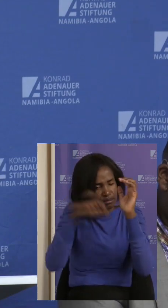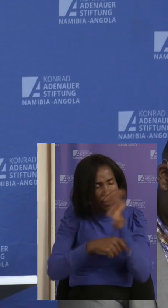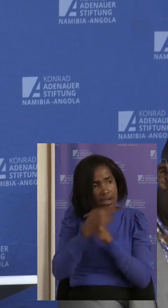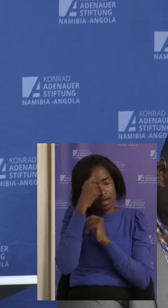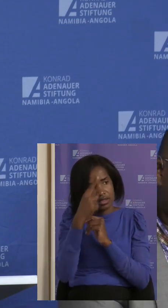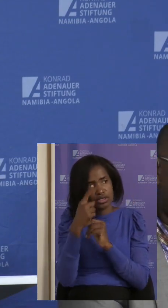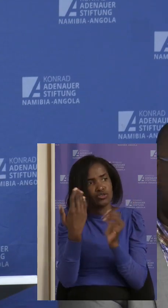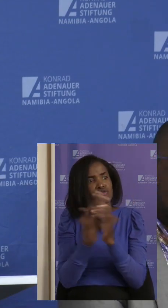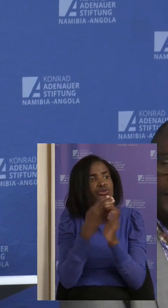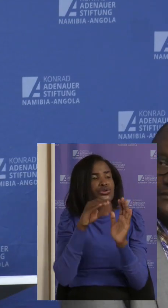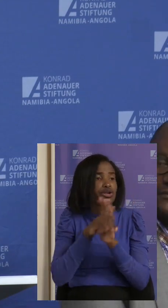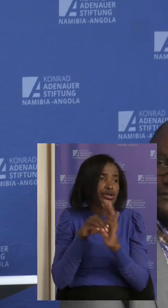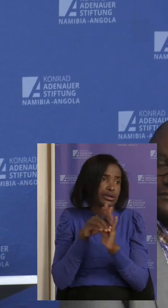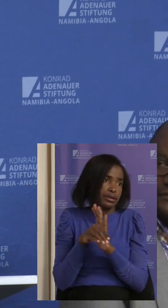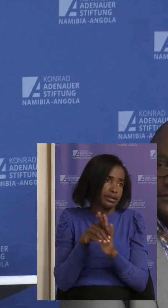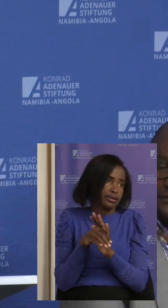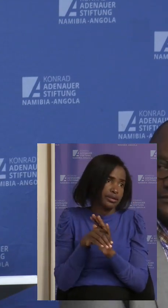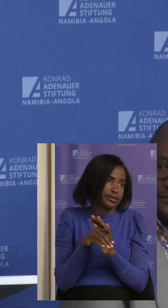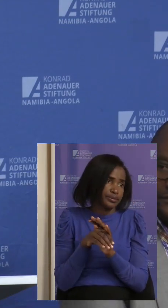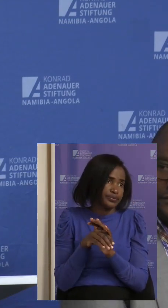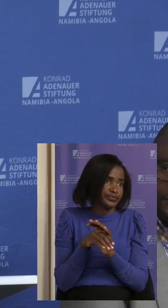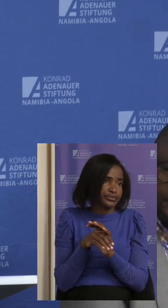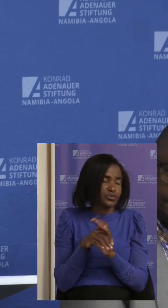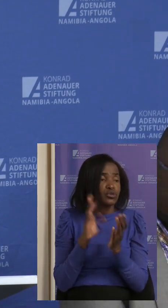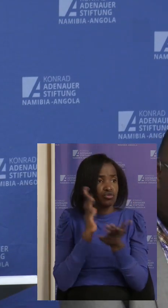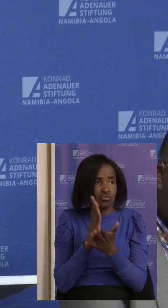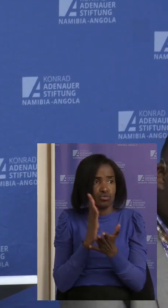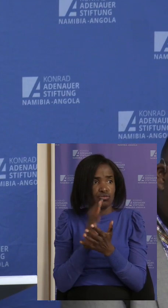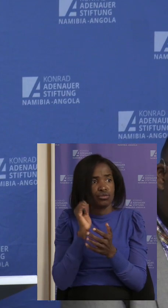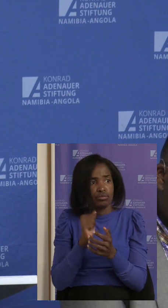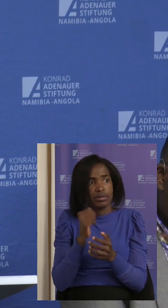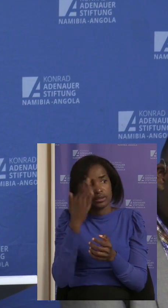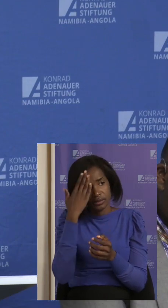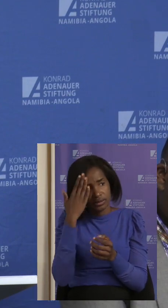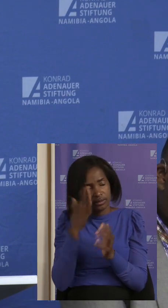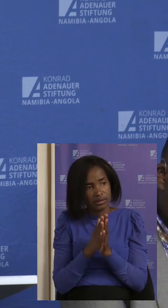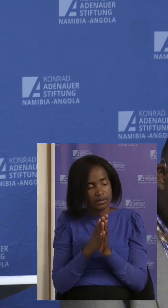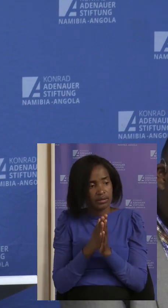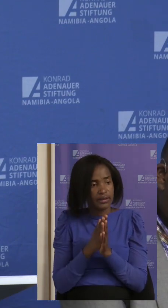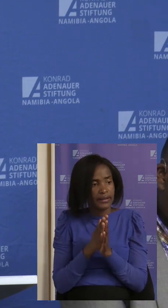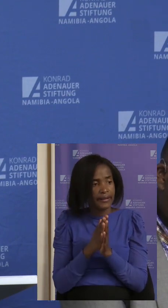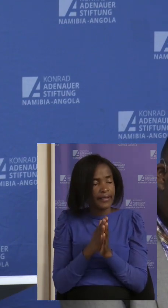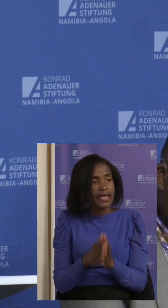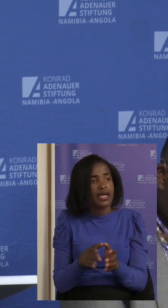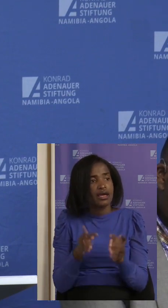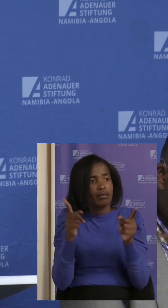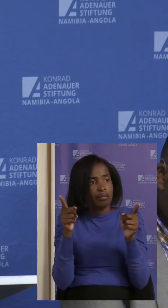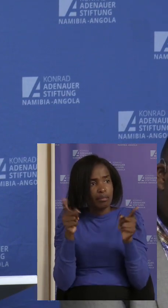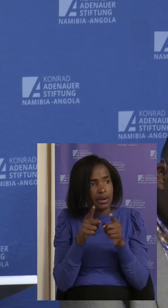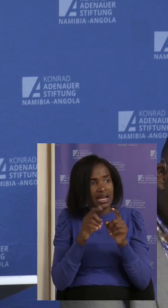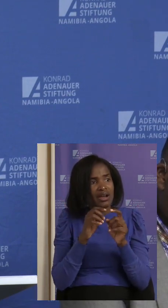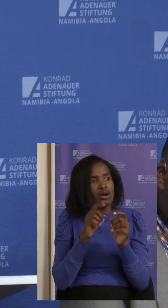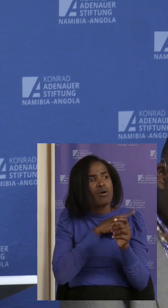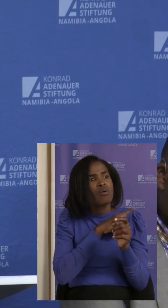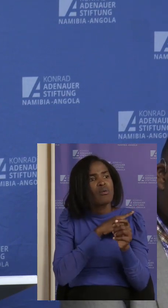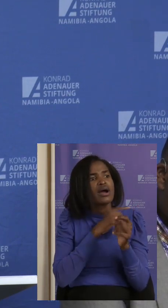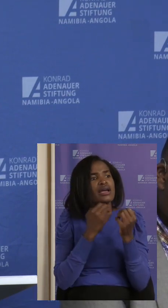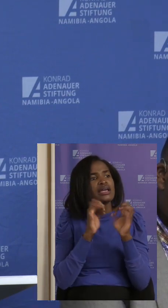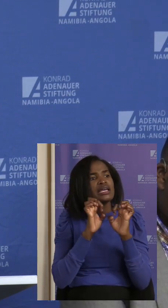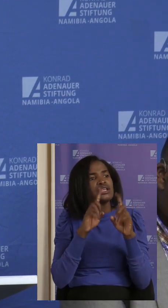appreciation of the new curriculum. It's very, very critical. I'll go into the importance very briefly of education